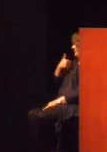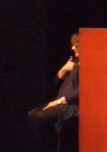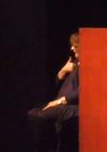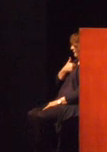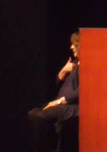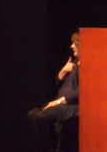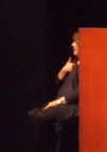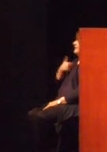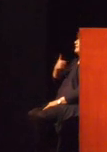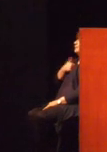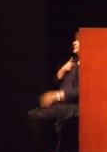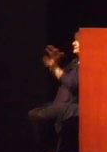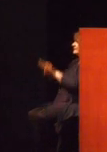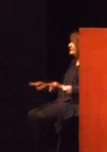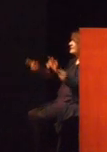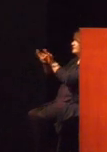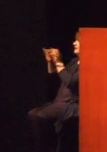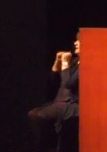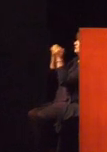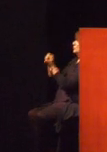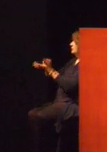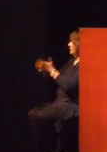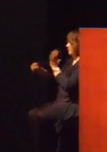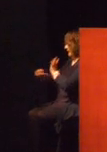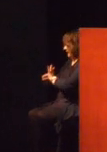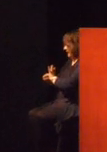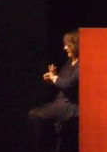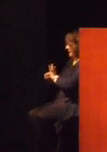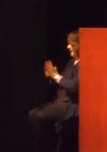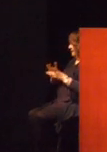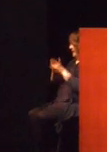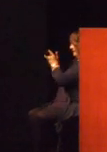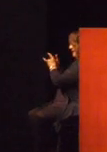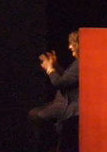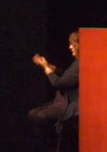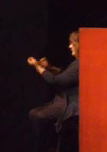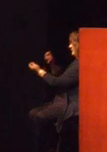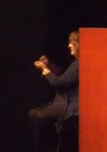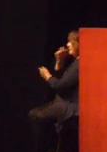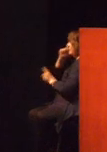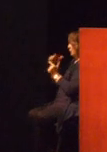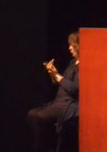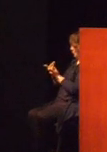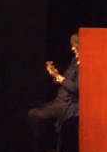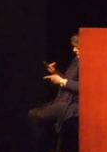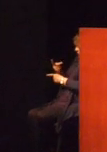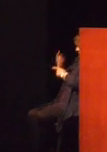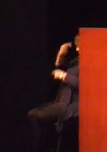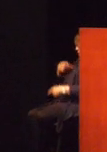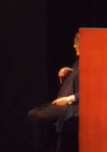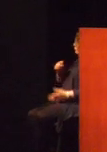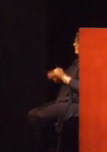personal significance and social meaning of belonging to a particular racial group. So it's about figuring out, for me, what does